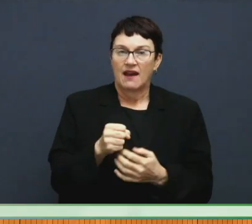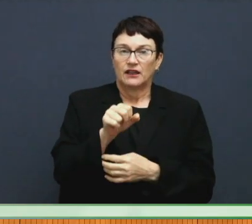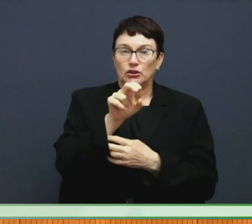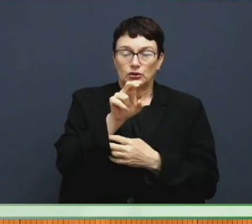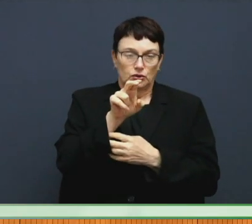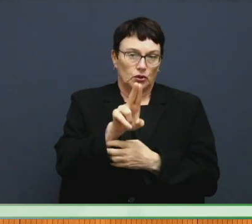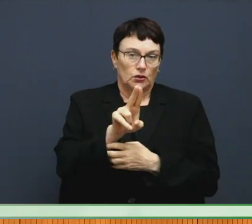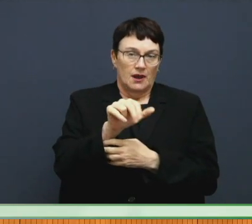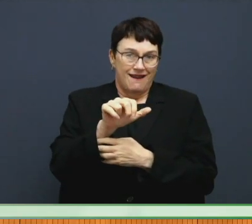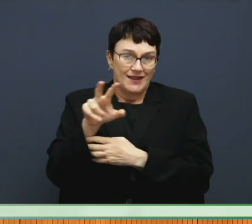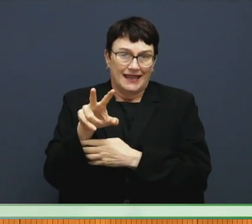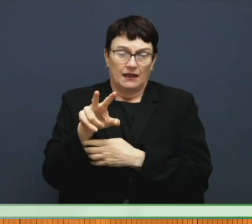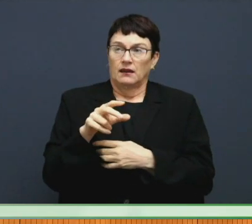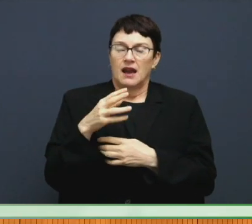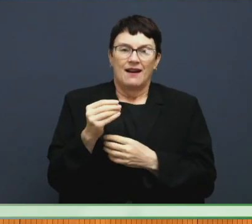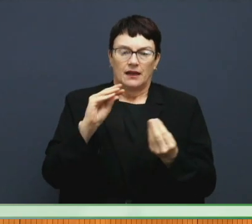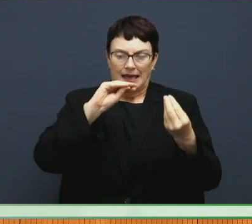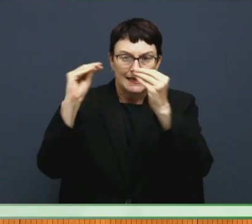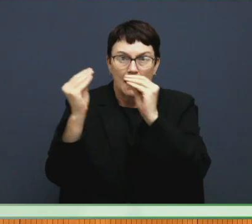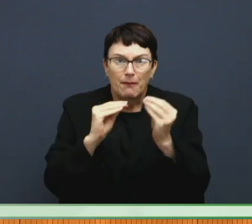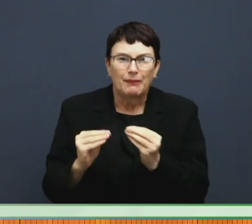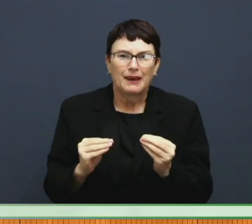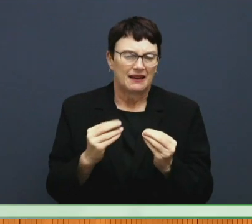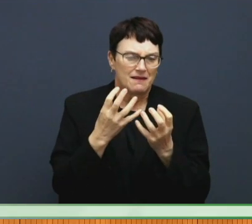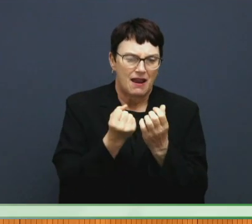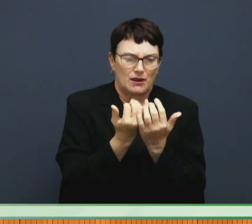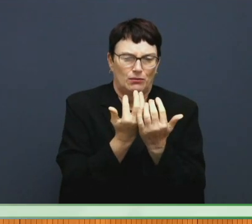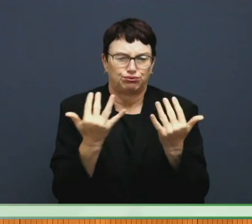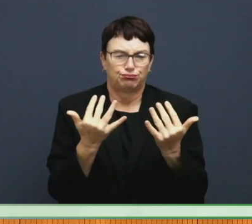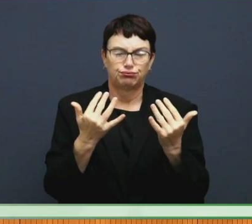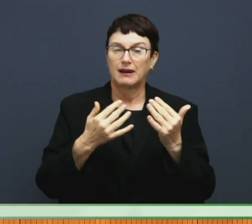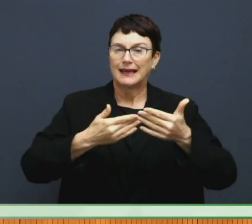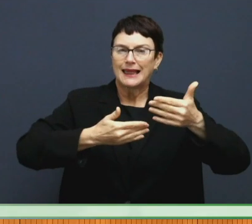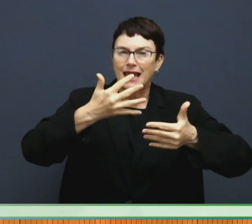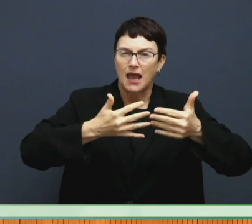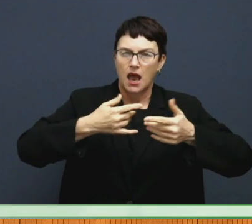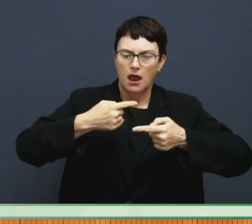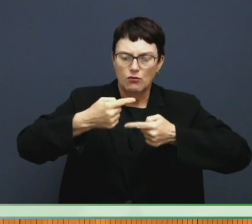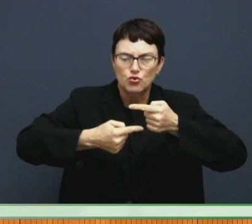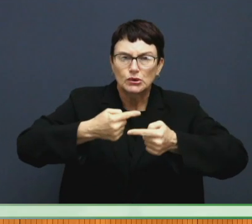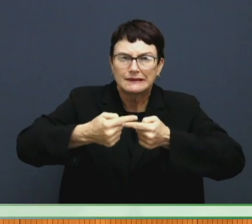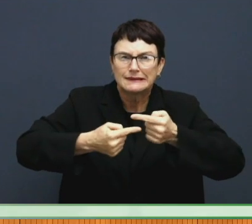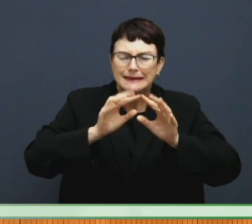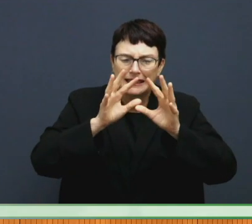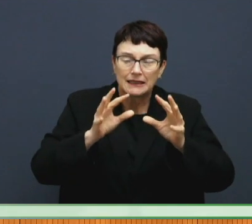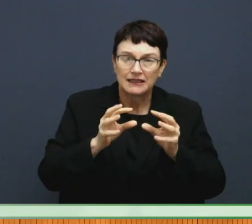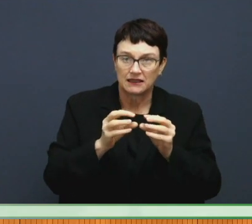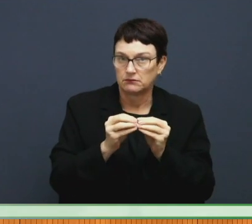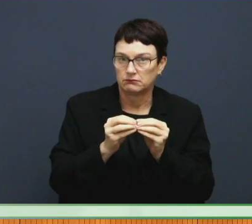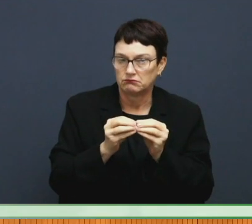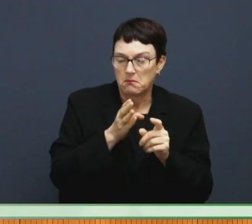and aerial survey data processing. The automotive detection and